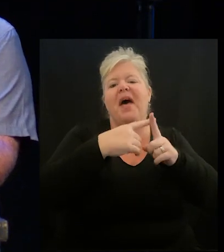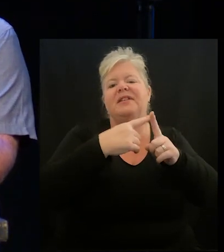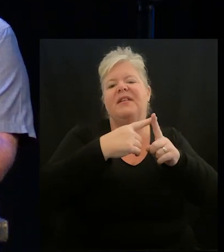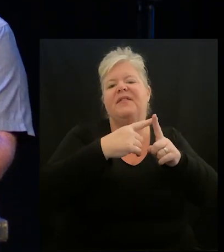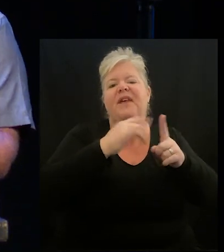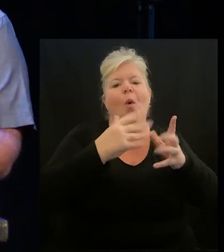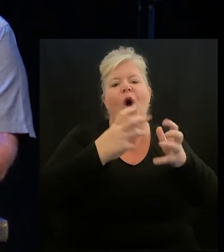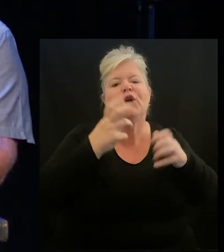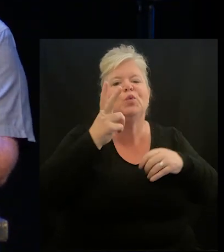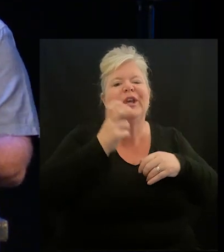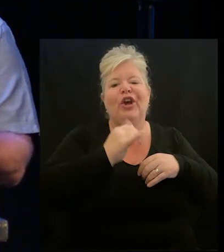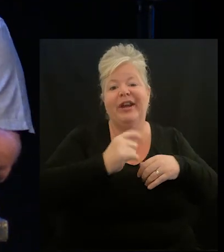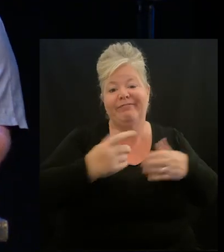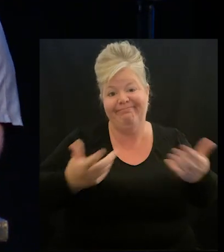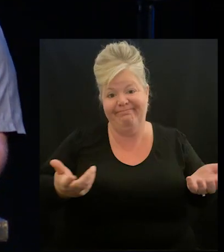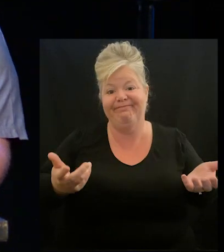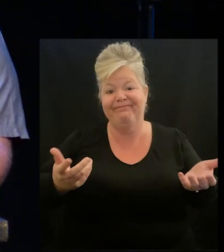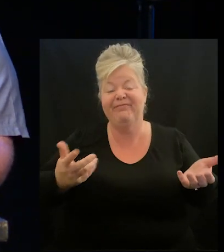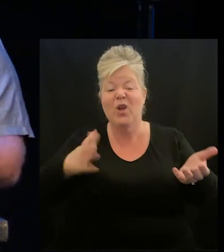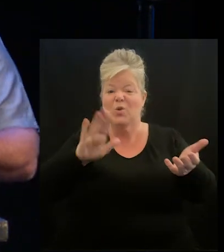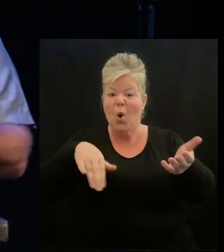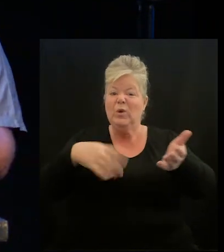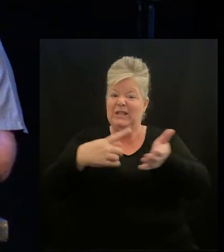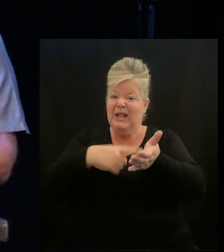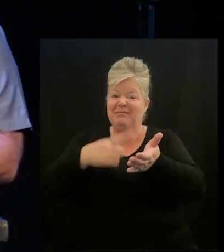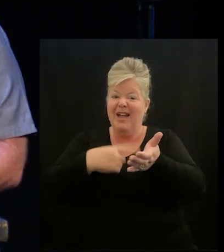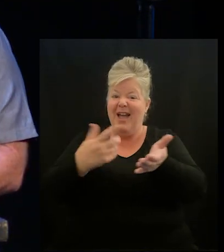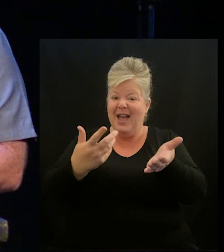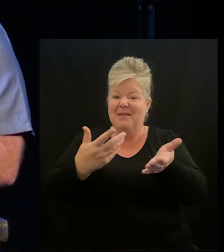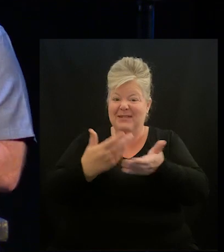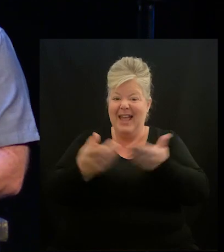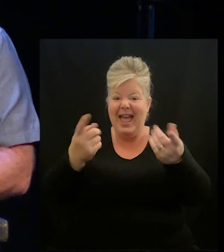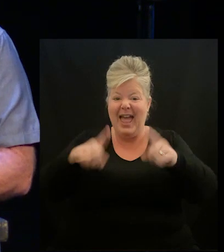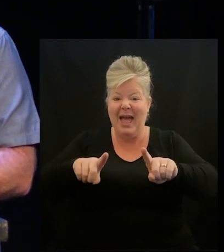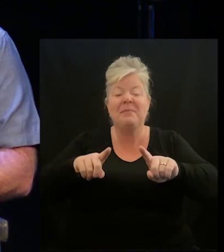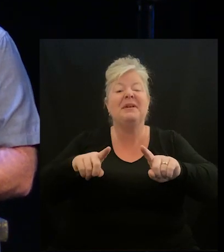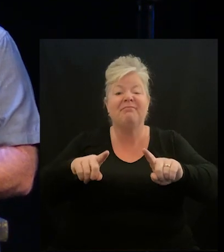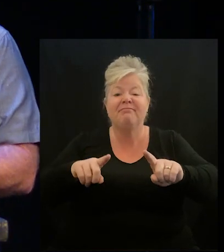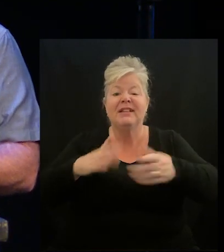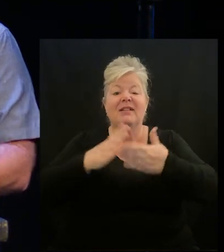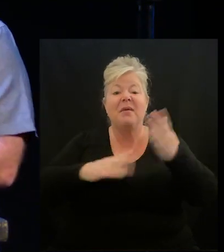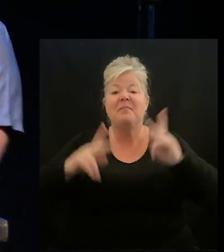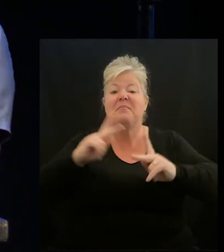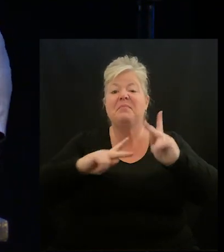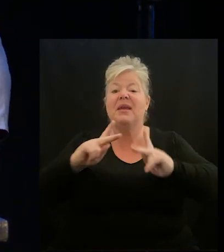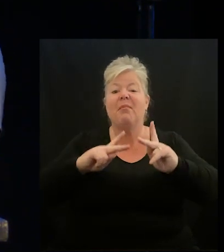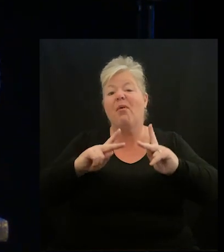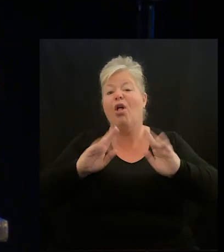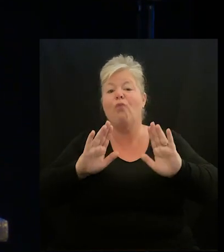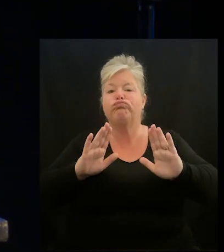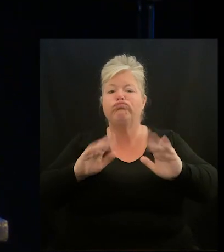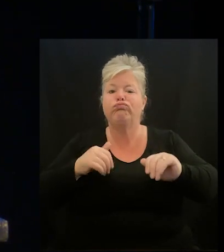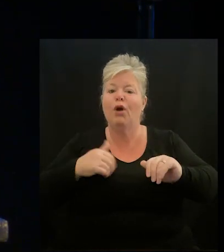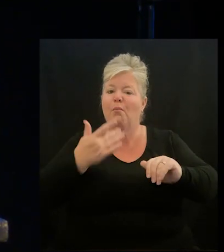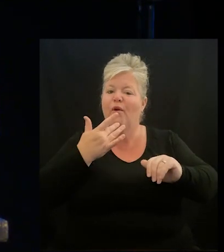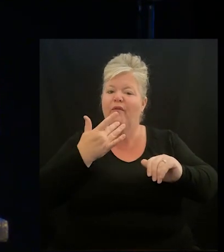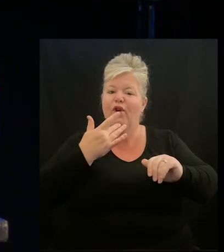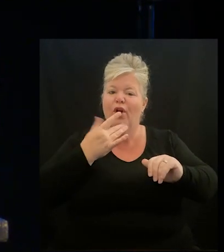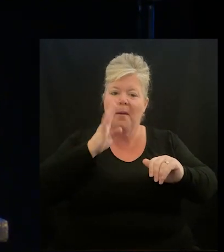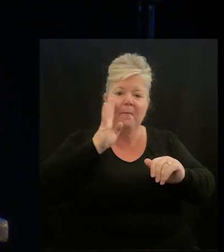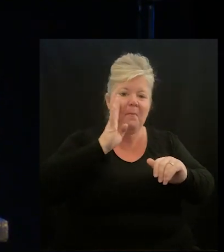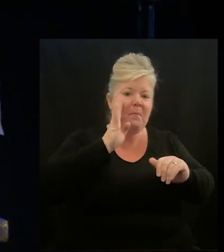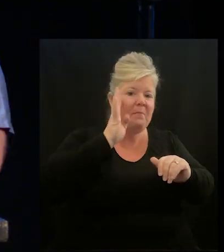it comes to Scripture and the ways of Jesus and the things of God, some people are turned aside and they believe